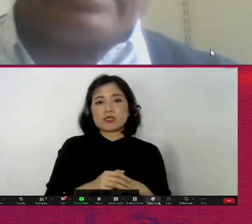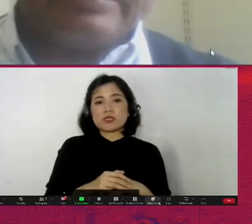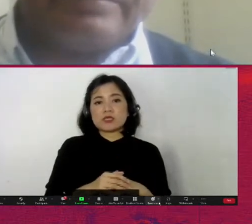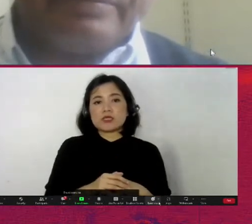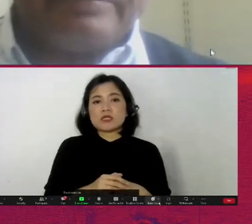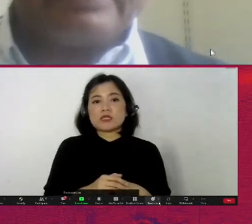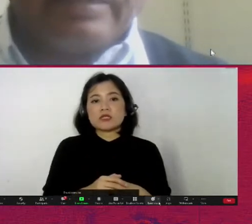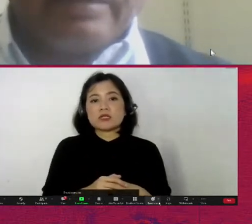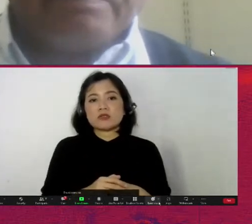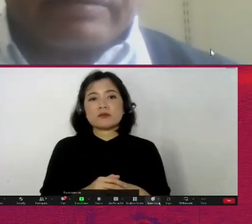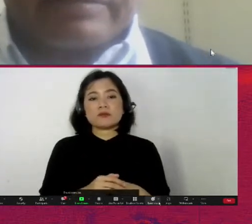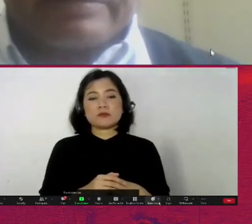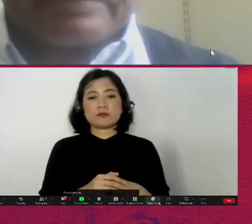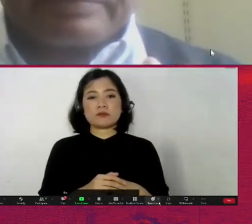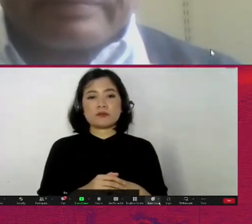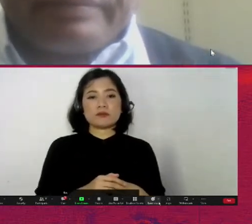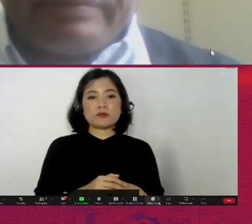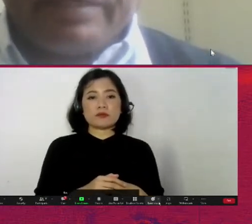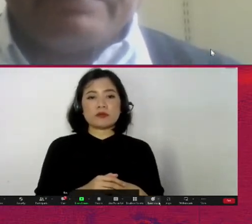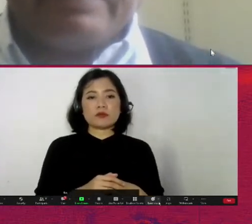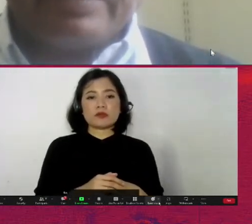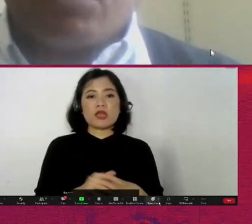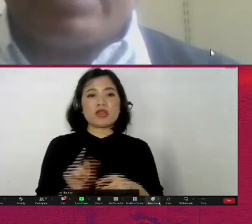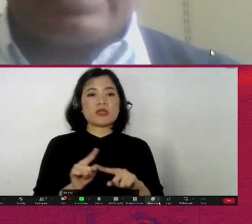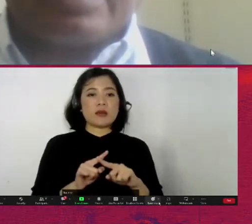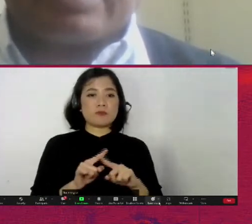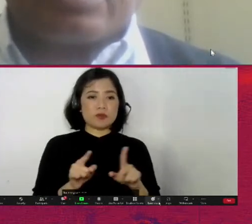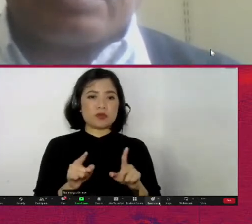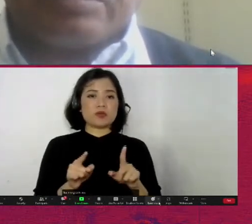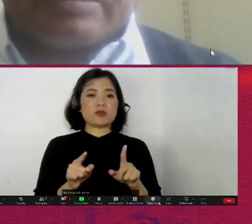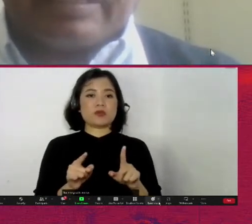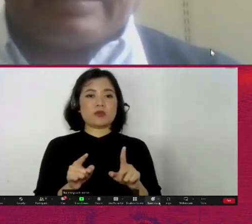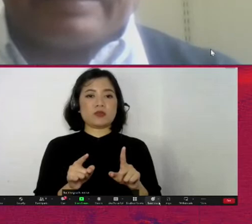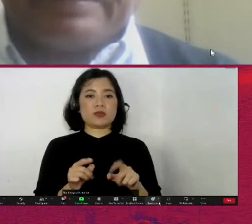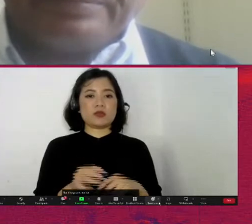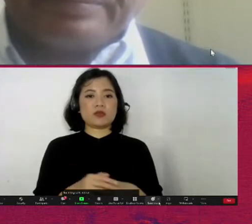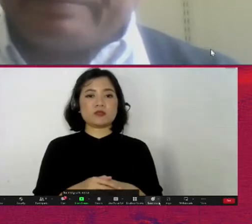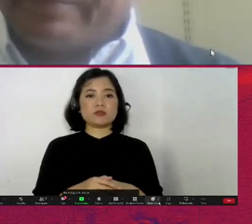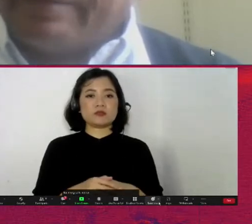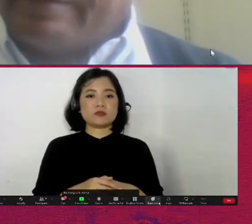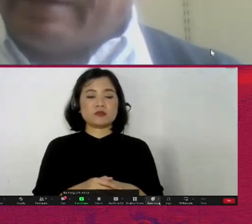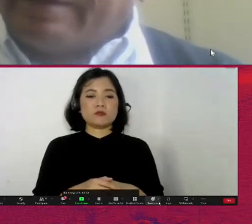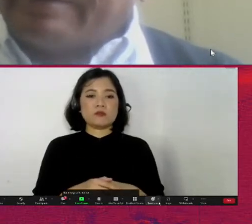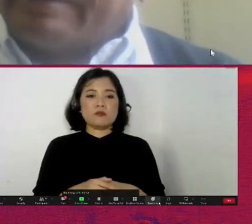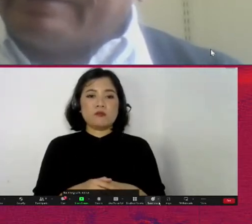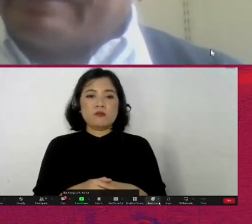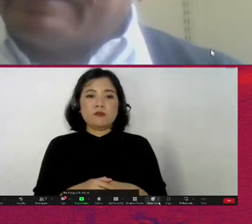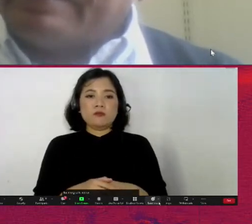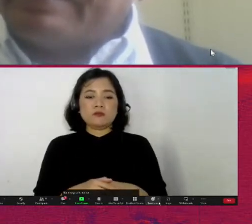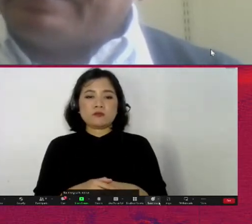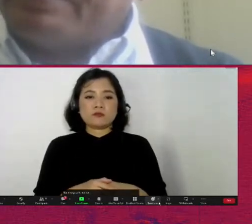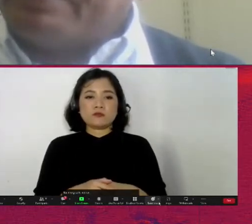environmental dimension. But the goal is not to,